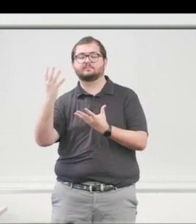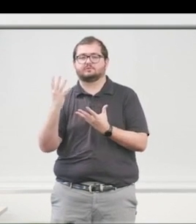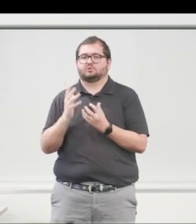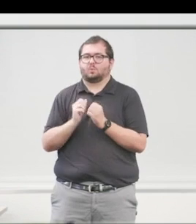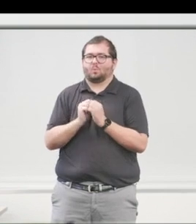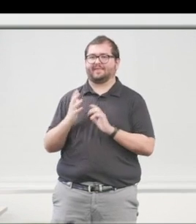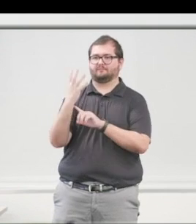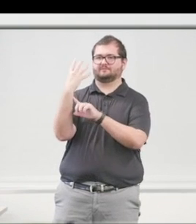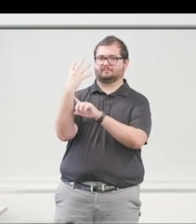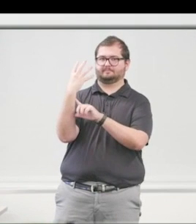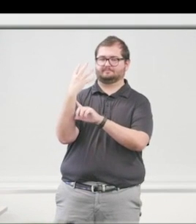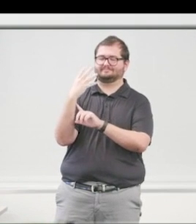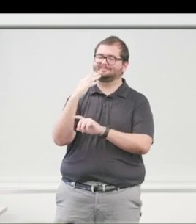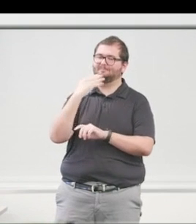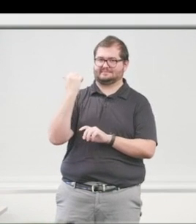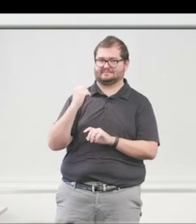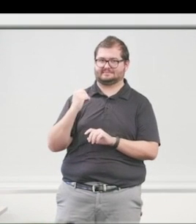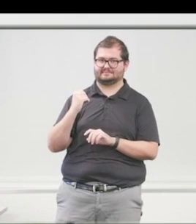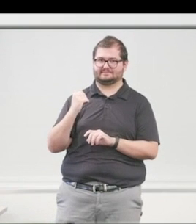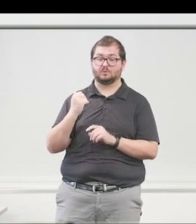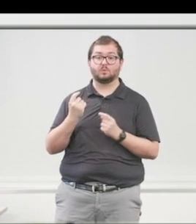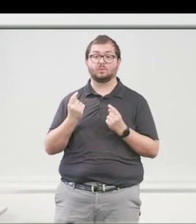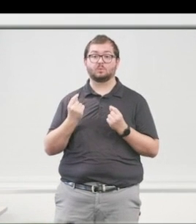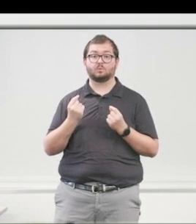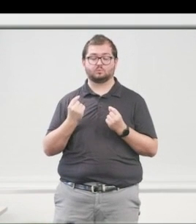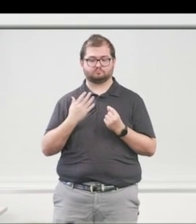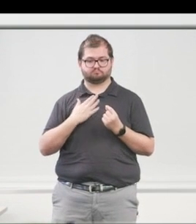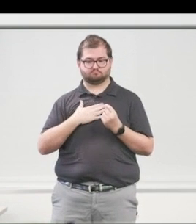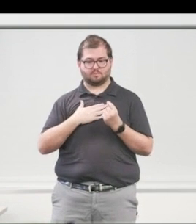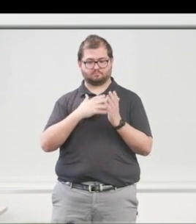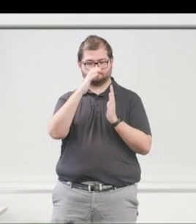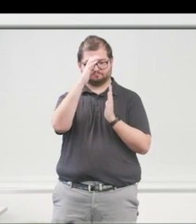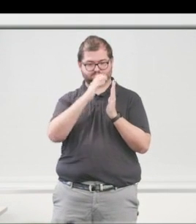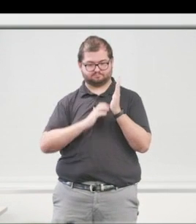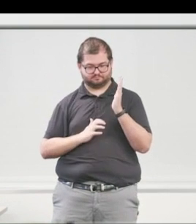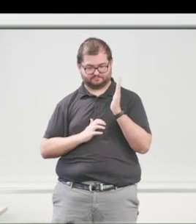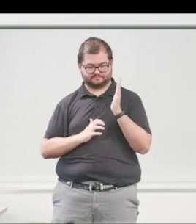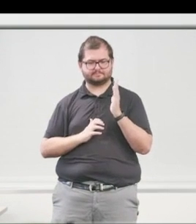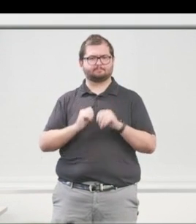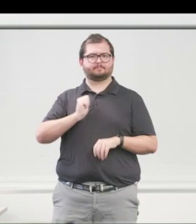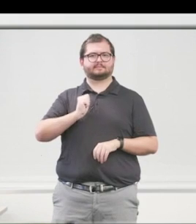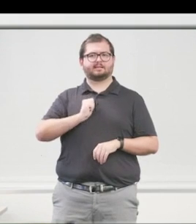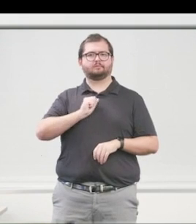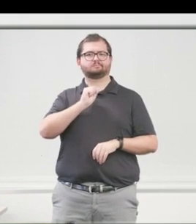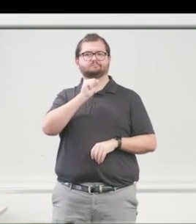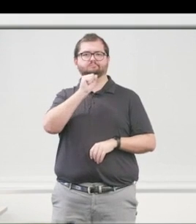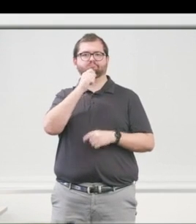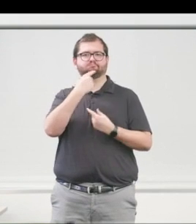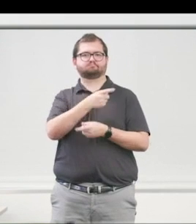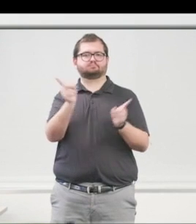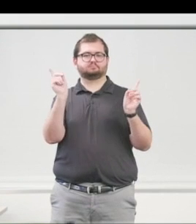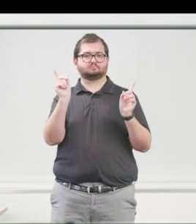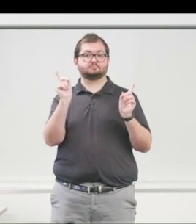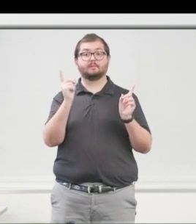camera, the best thing would be to craft your statement and issue it on your own. A great way to do that would